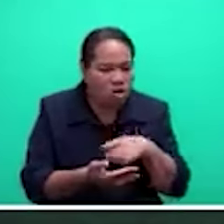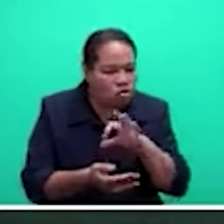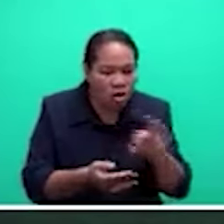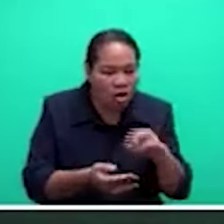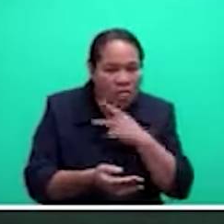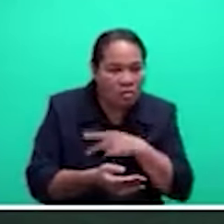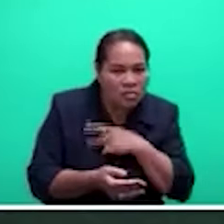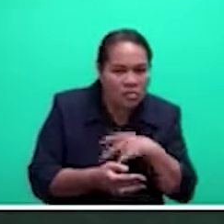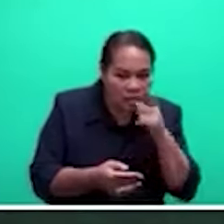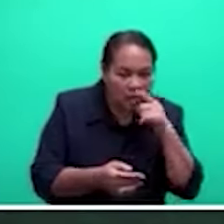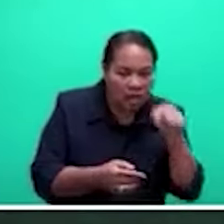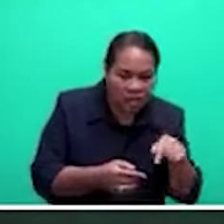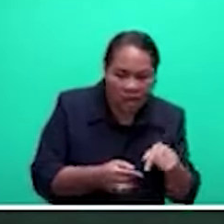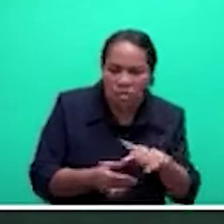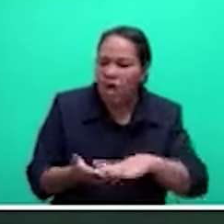and education.